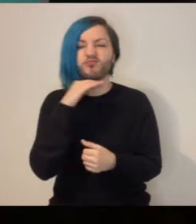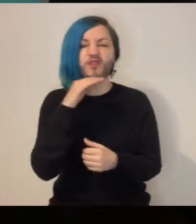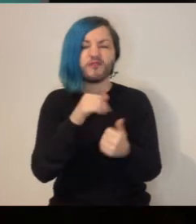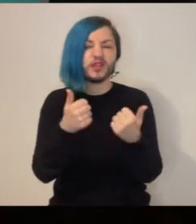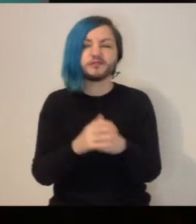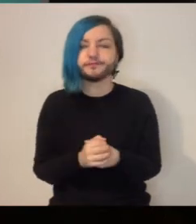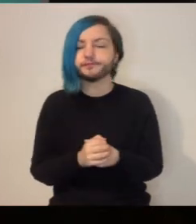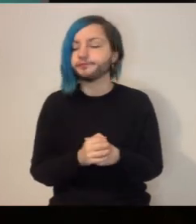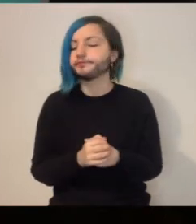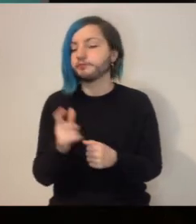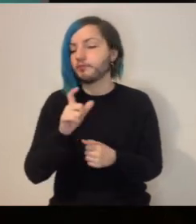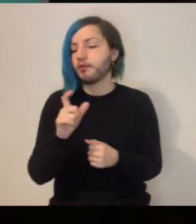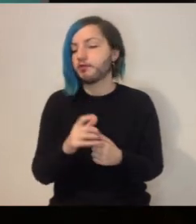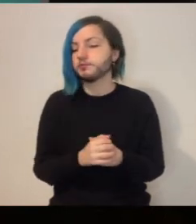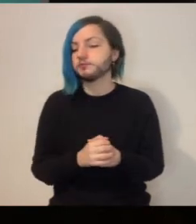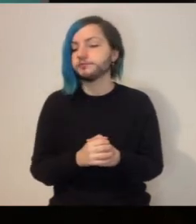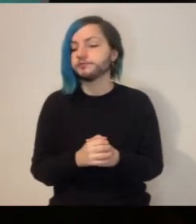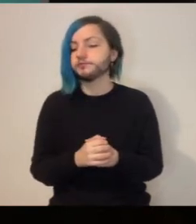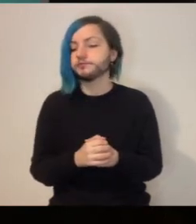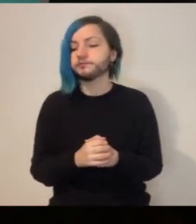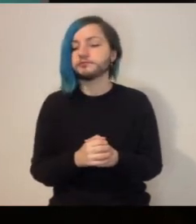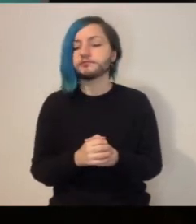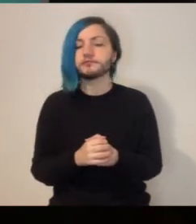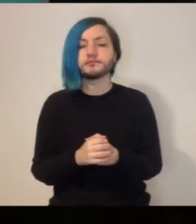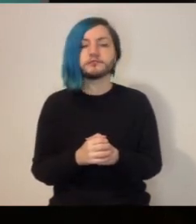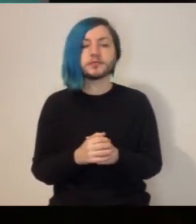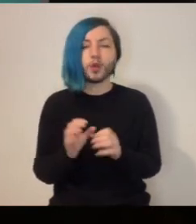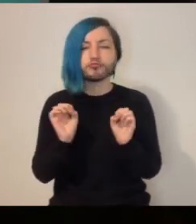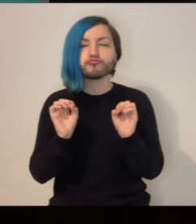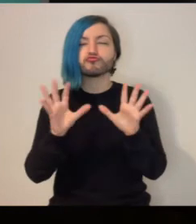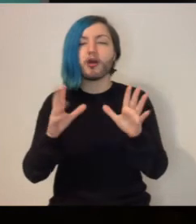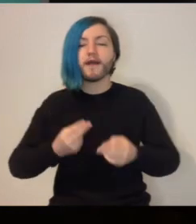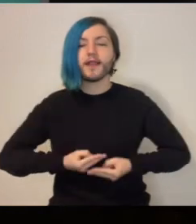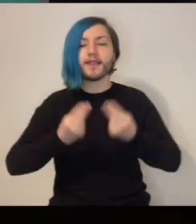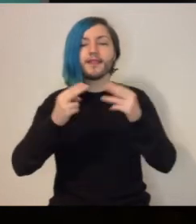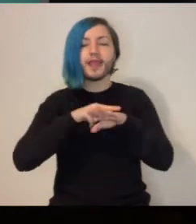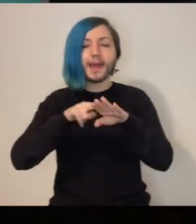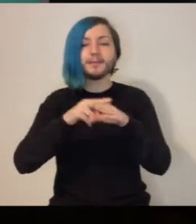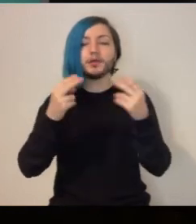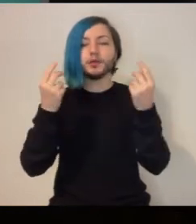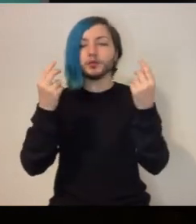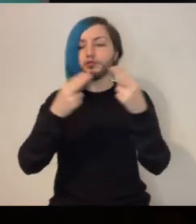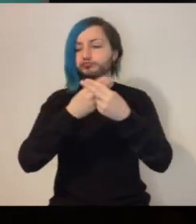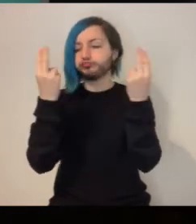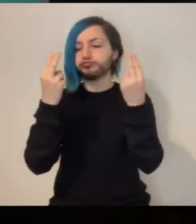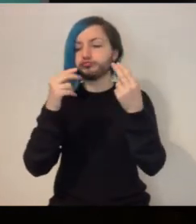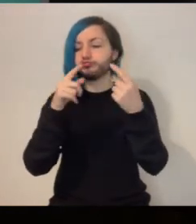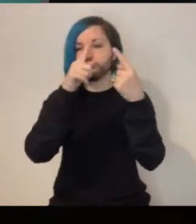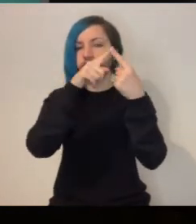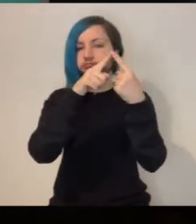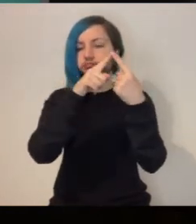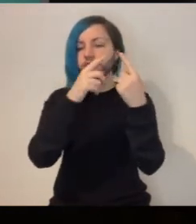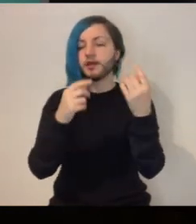It can be quite rough. Colour it in. I'm using my nice bright blue, and then a nice dark olive